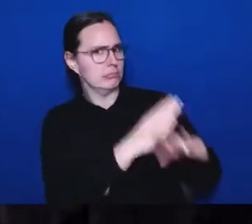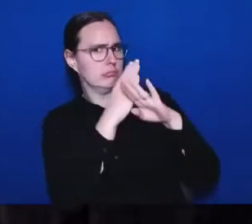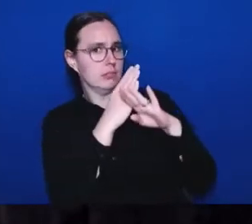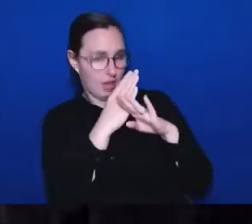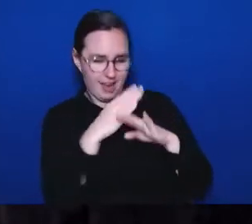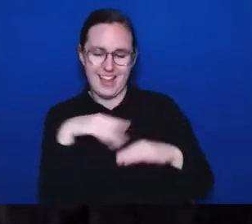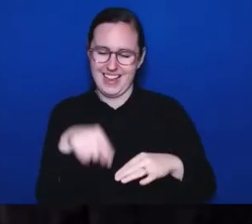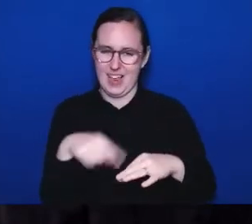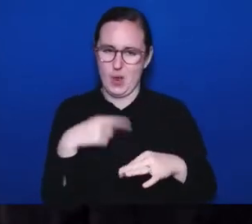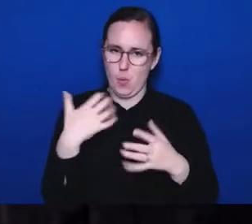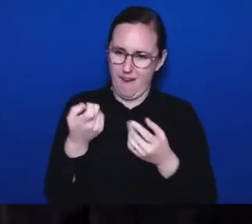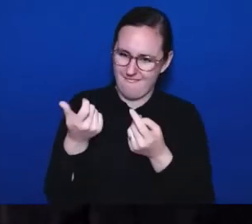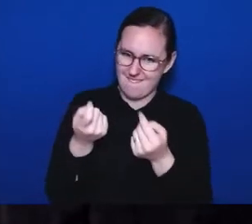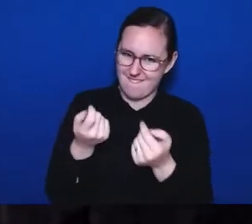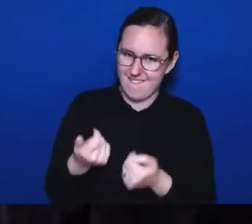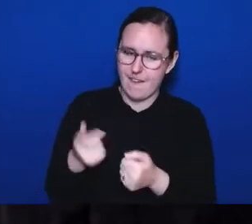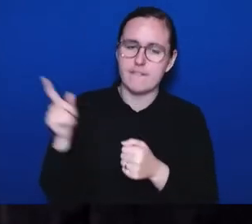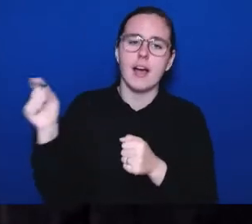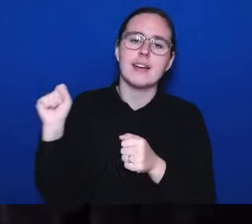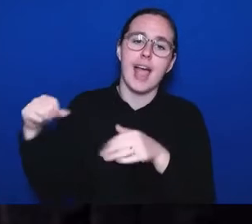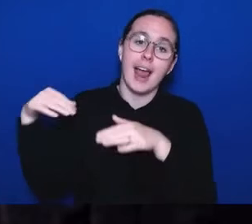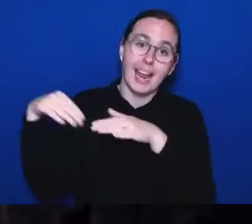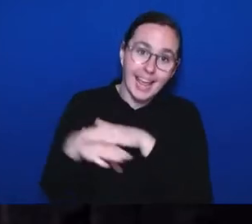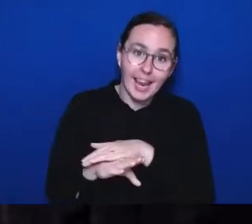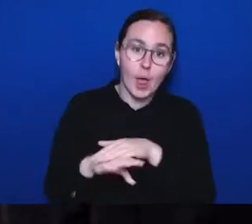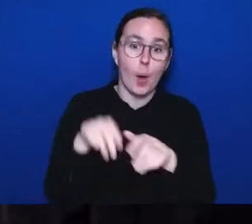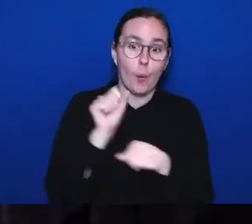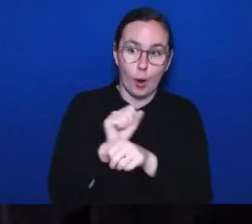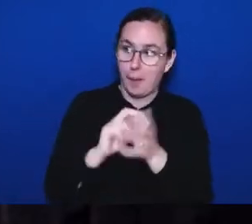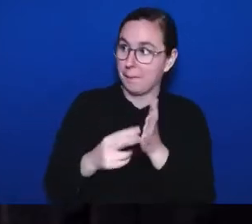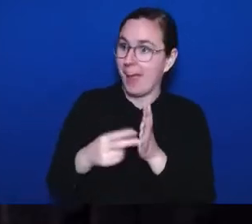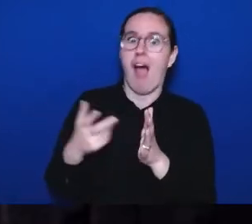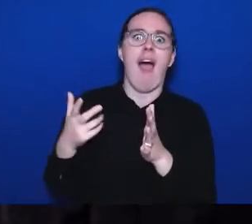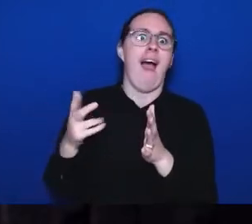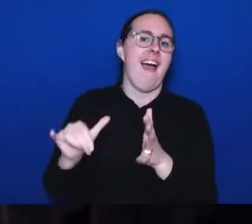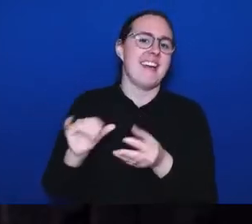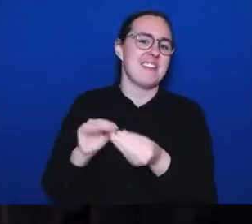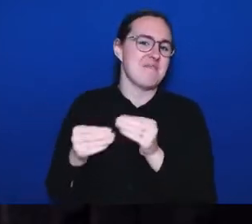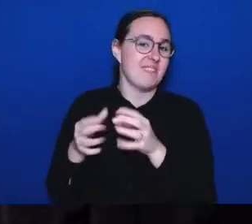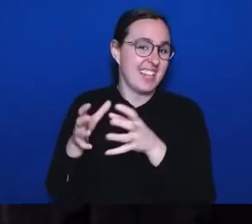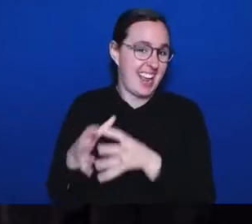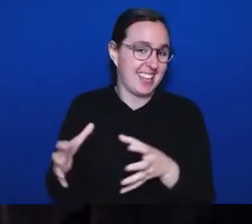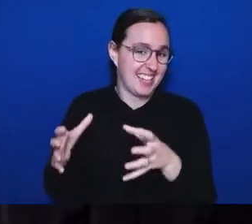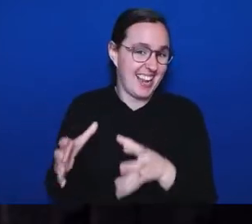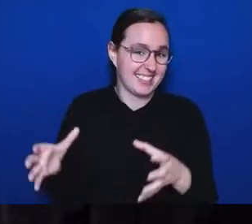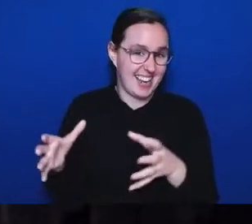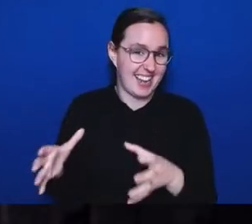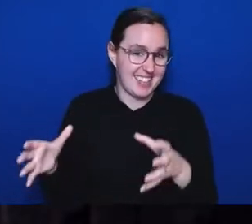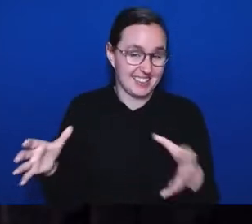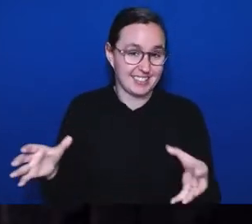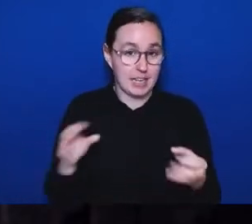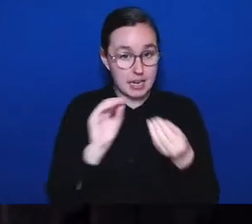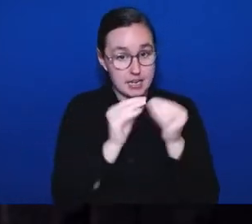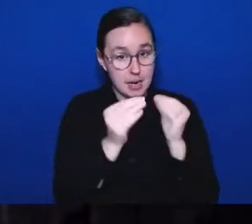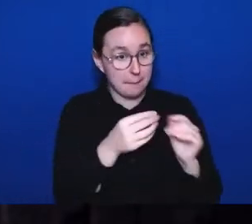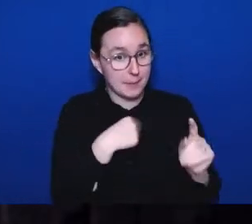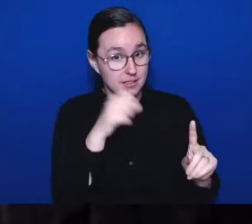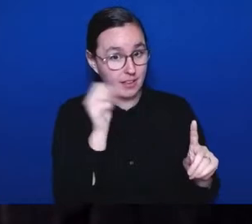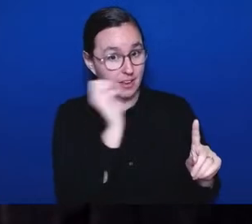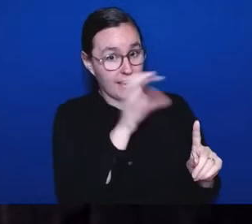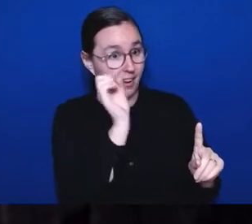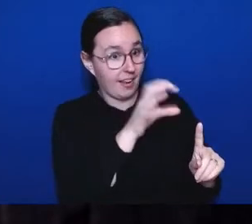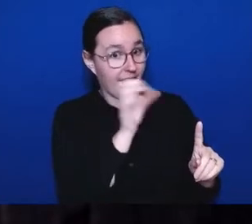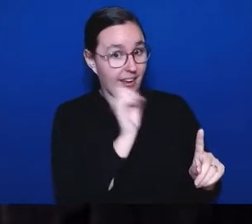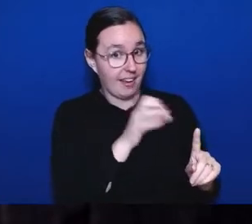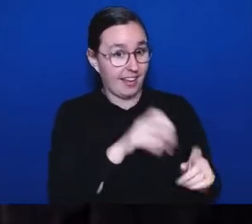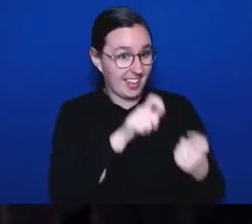medicines, it's going to have a very, very positive effect. We can't be exact. I think that's what you're asking about, what that effect will be, but we know that it will be